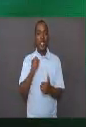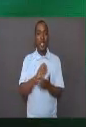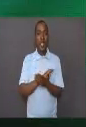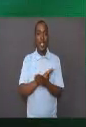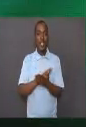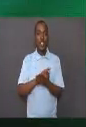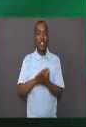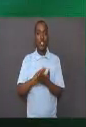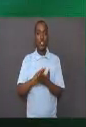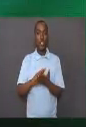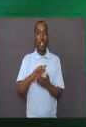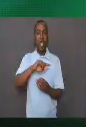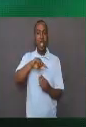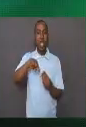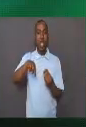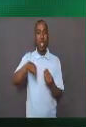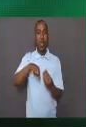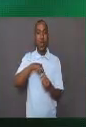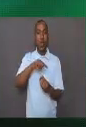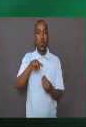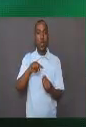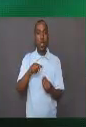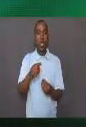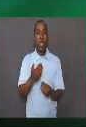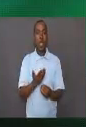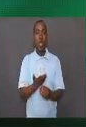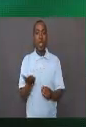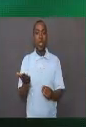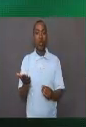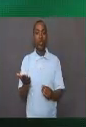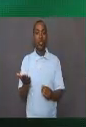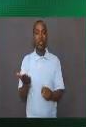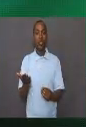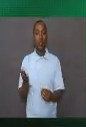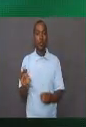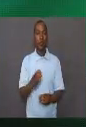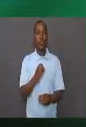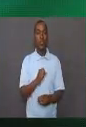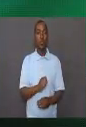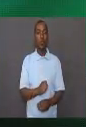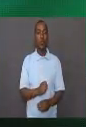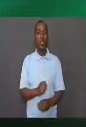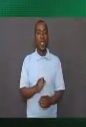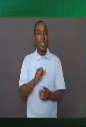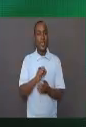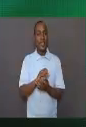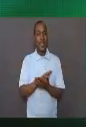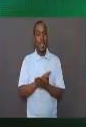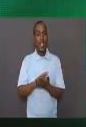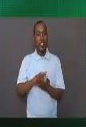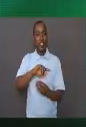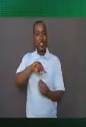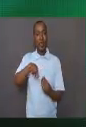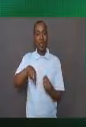sterilization of the area and the utensils must be done. To sterilize the